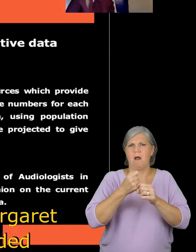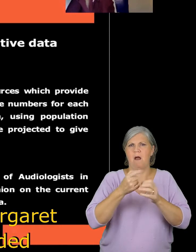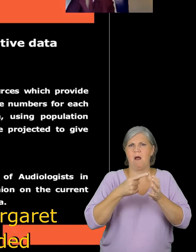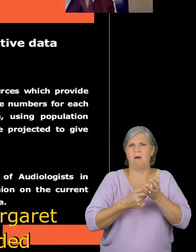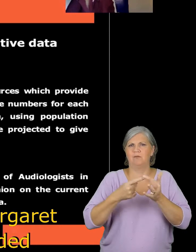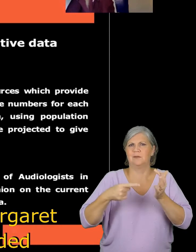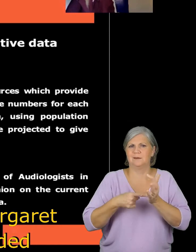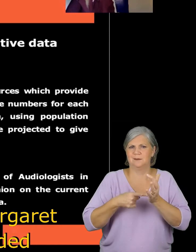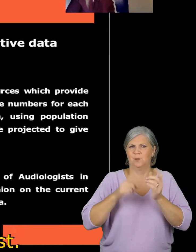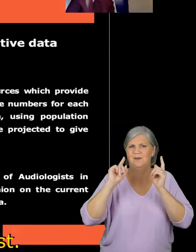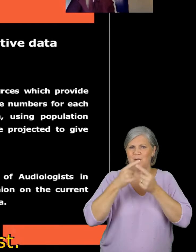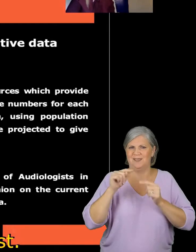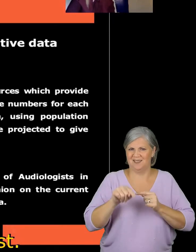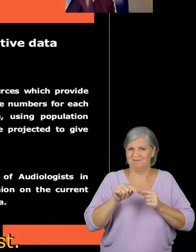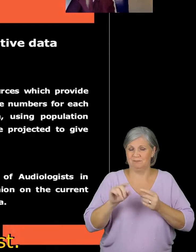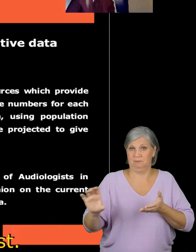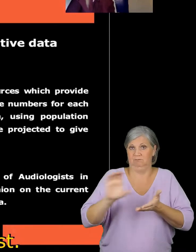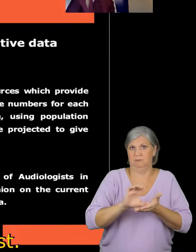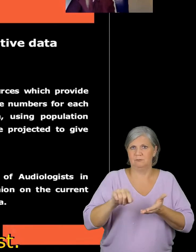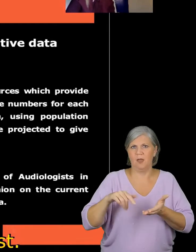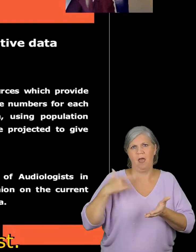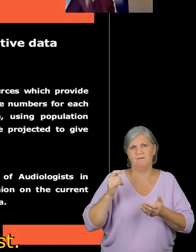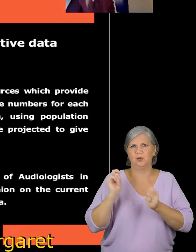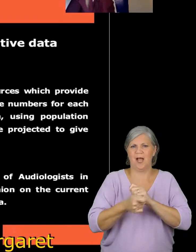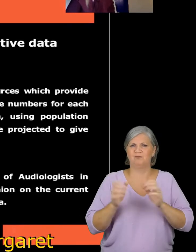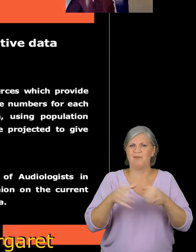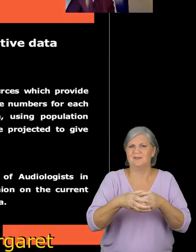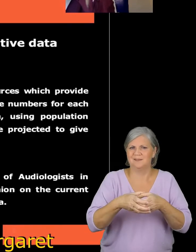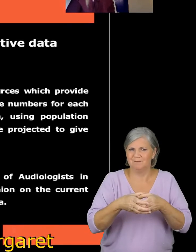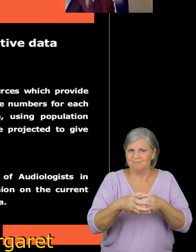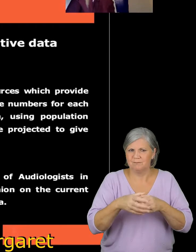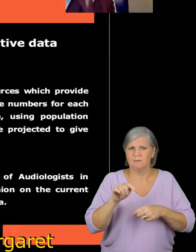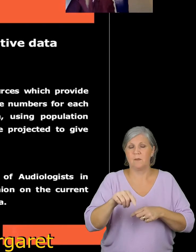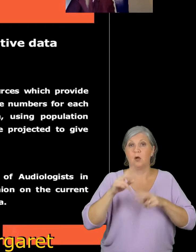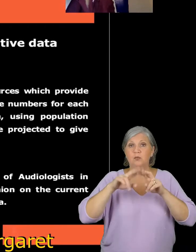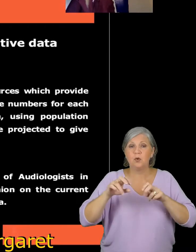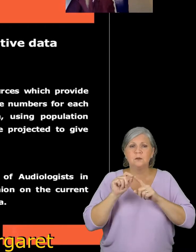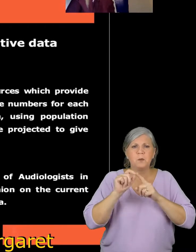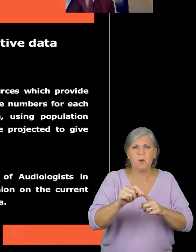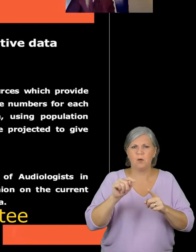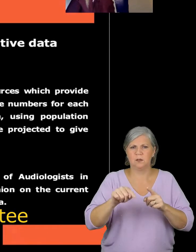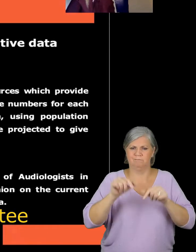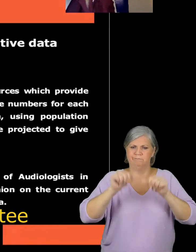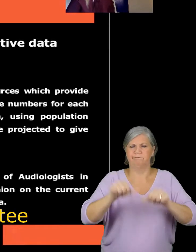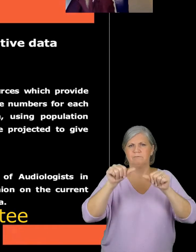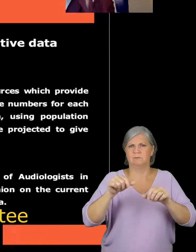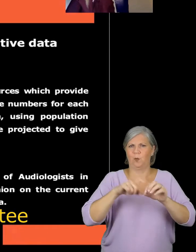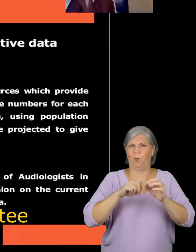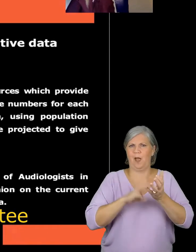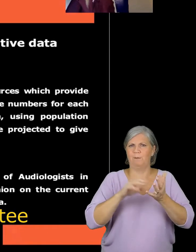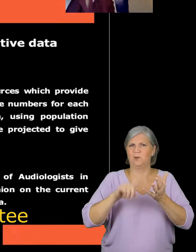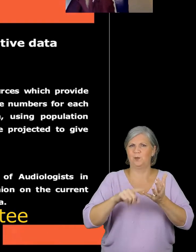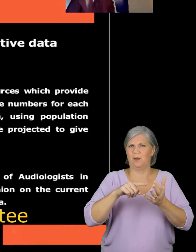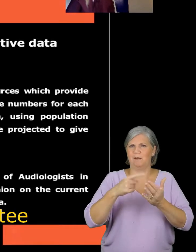University, and it's been funded by the Life Changes Trust. The research proposal was approved by the Queen Margaret University